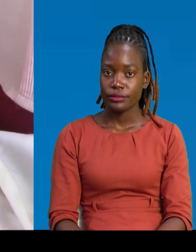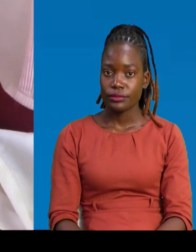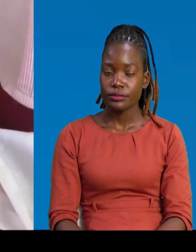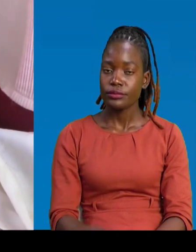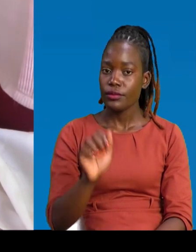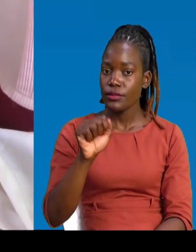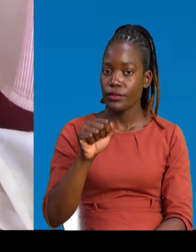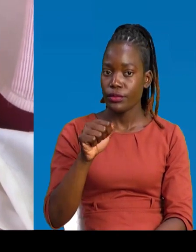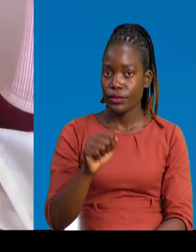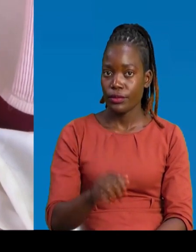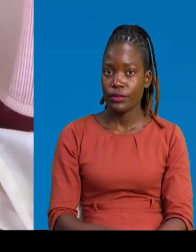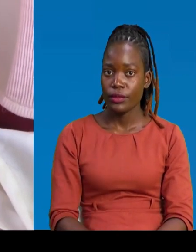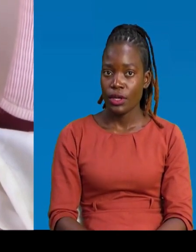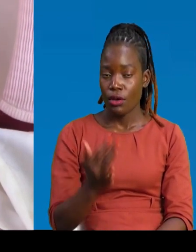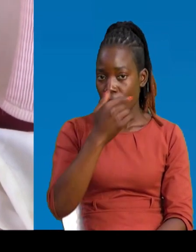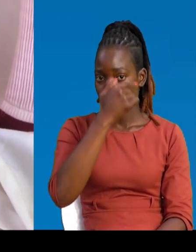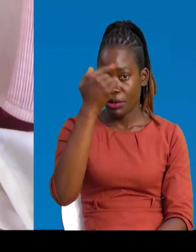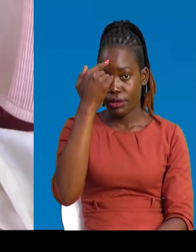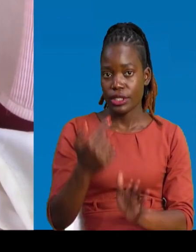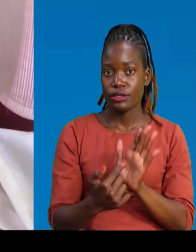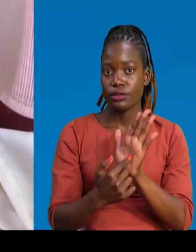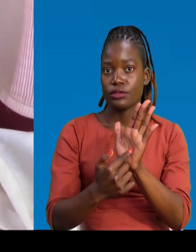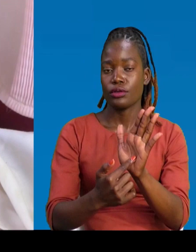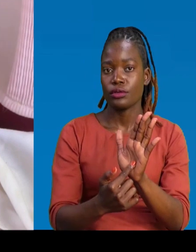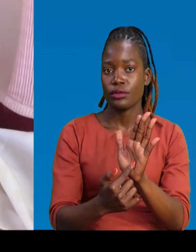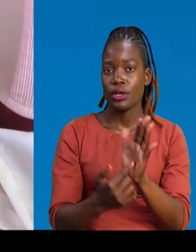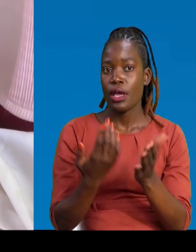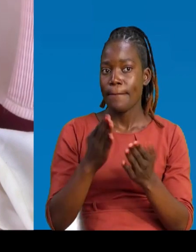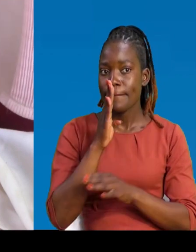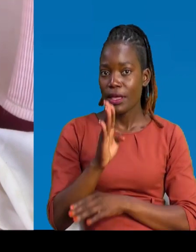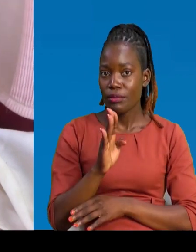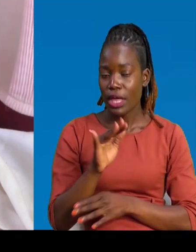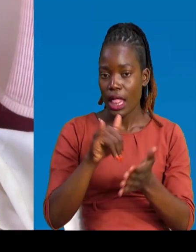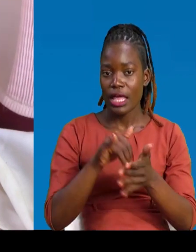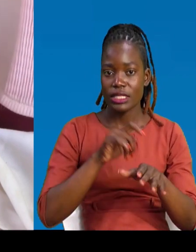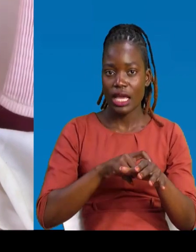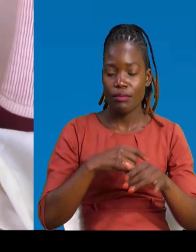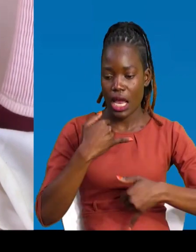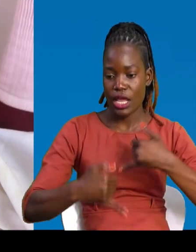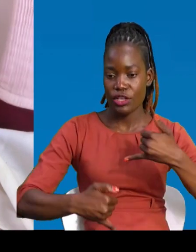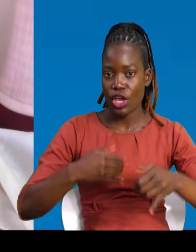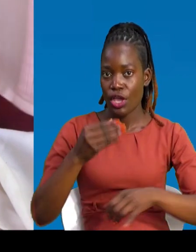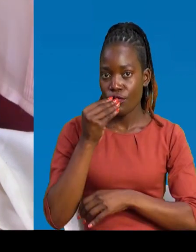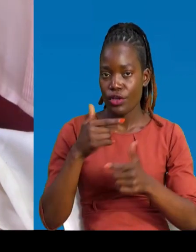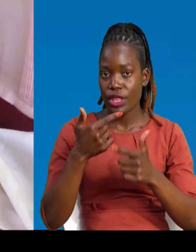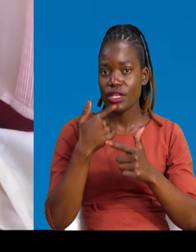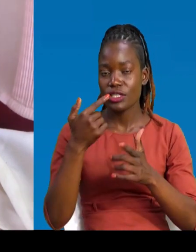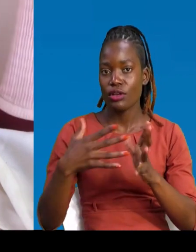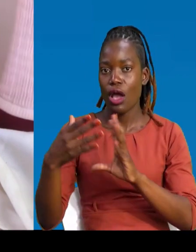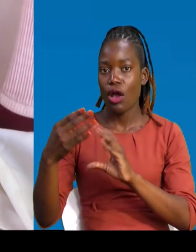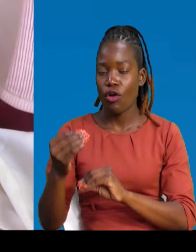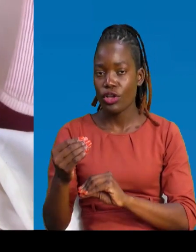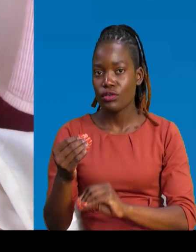Yeah, that's why, because it will show some love that is a yeah, and I enjoy me, Luna Wambia. So,